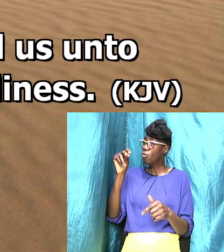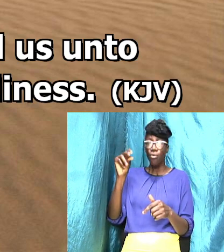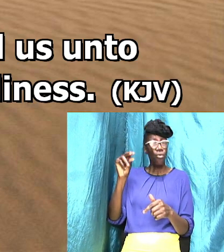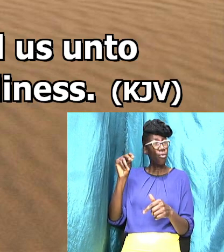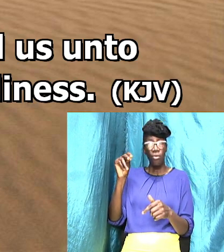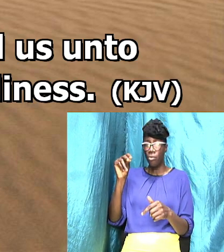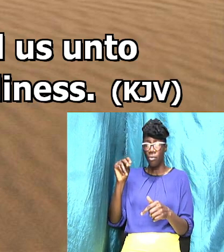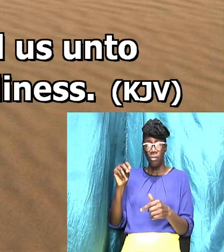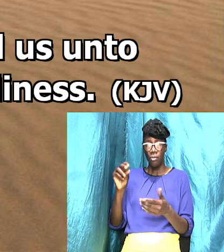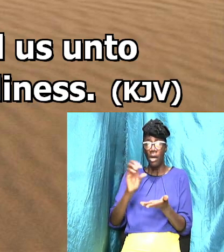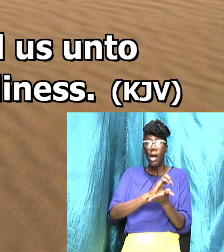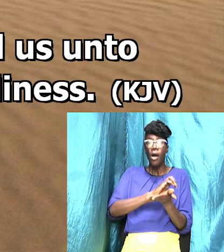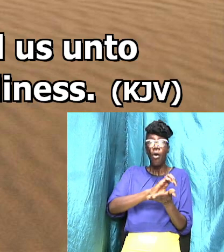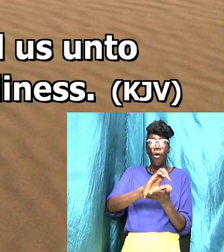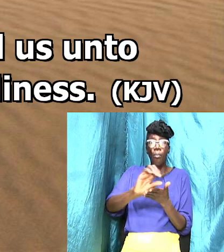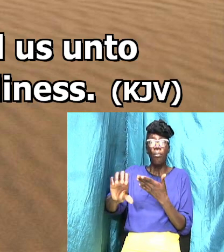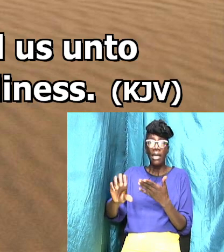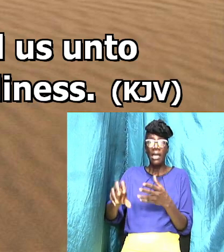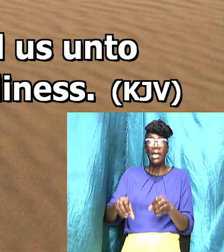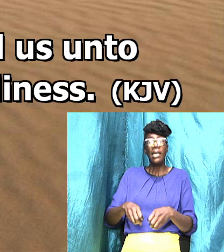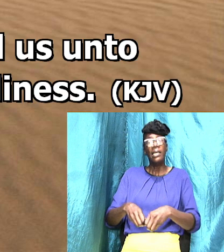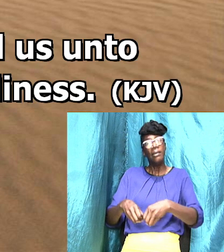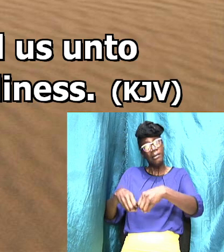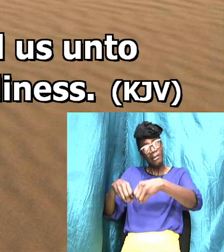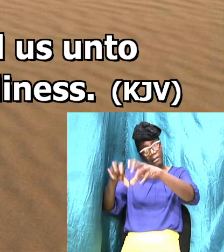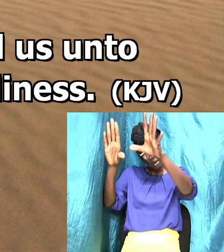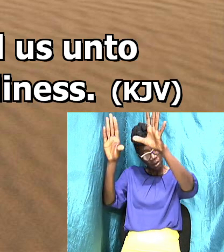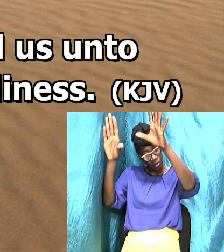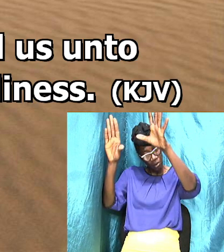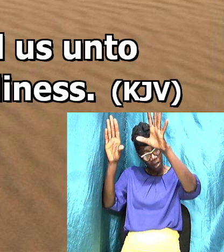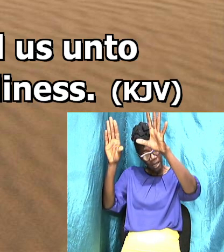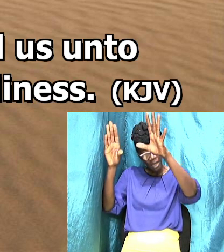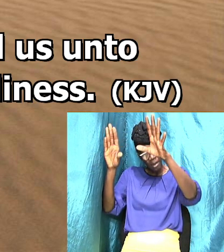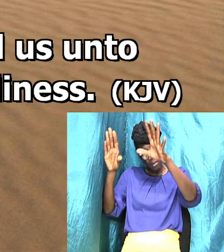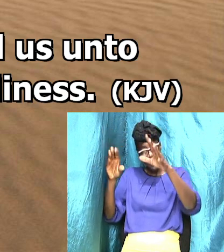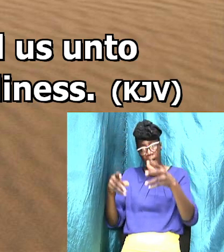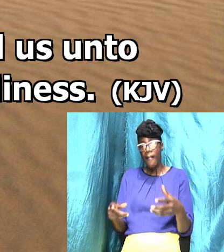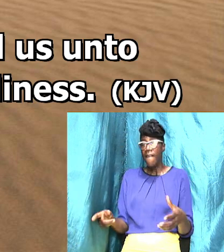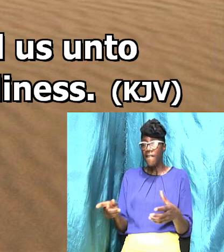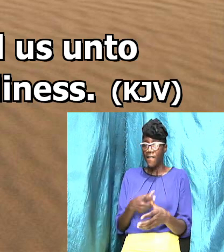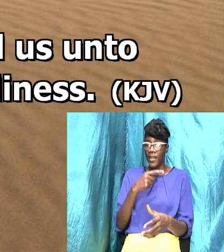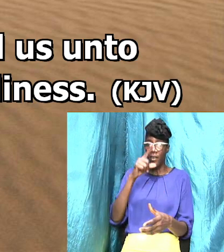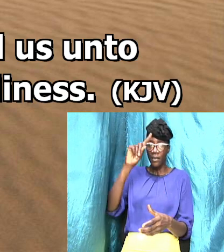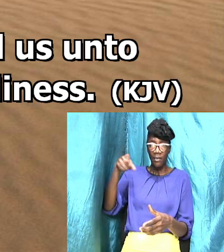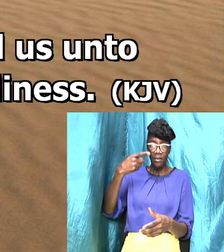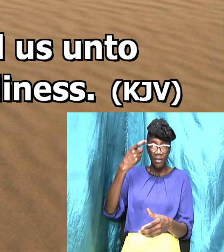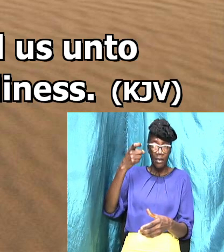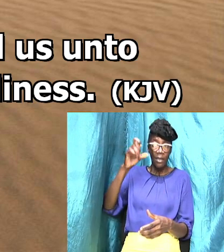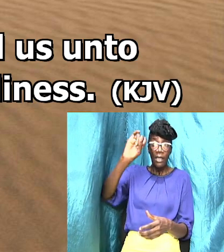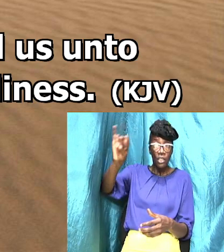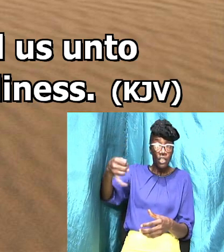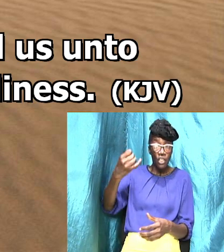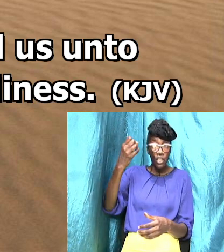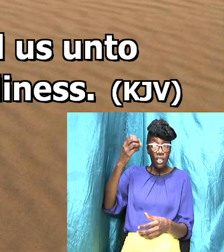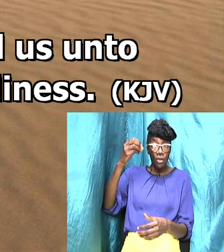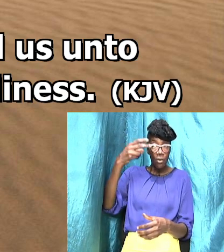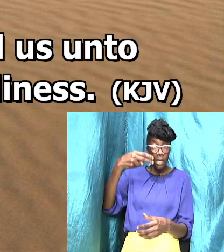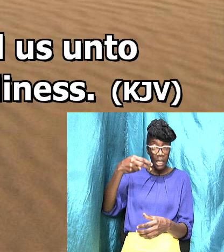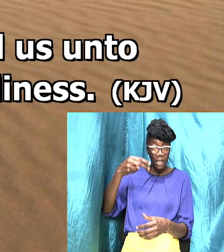wants us to be completely sold out to him. Then when we look at 1 John 3, verses 6 to 10.